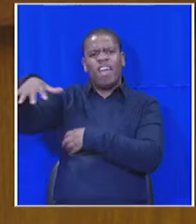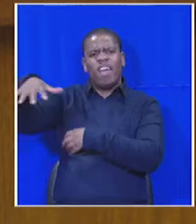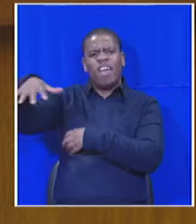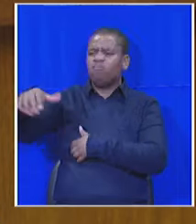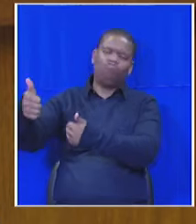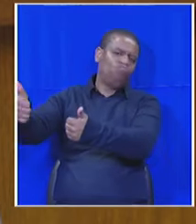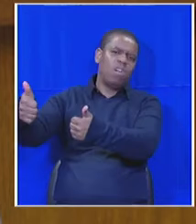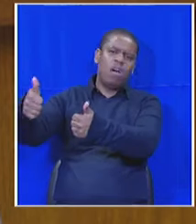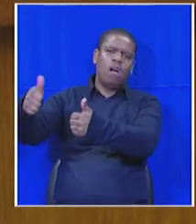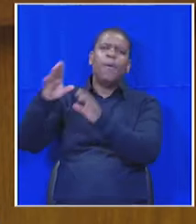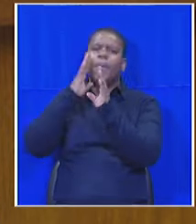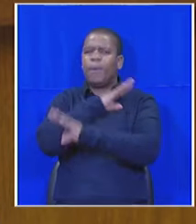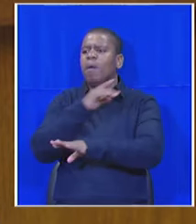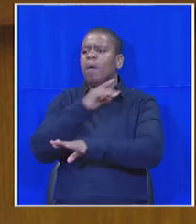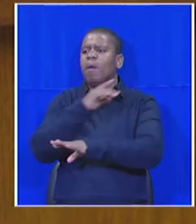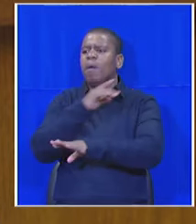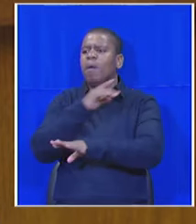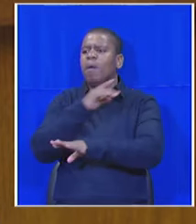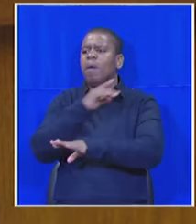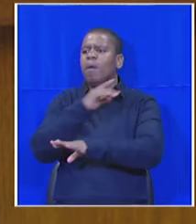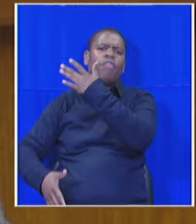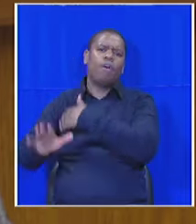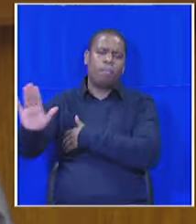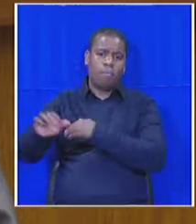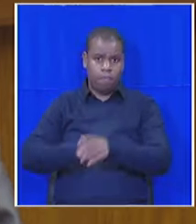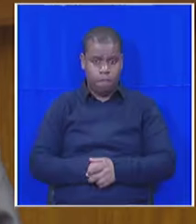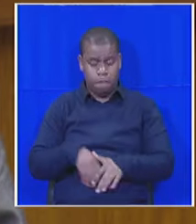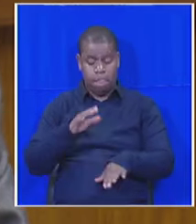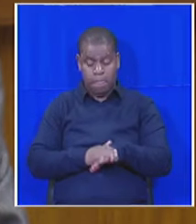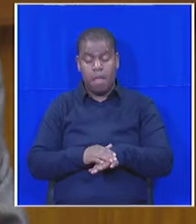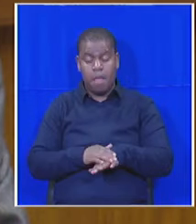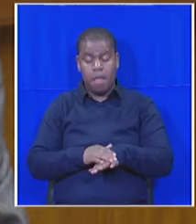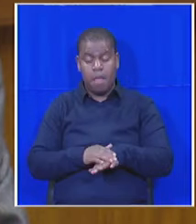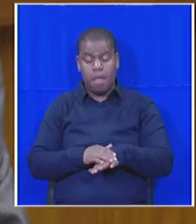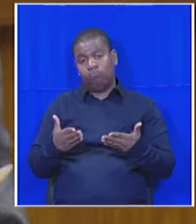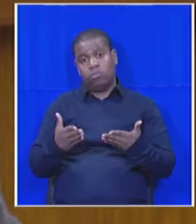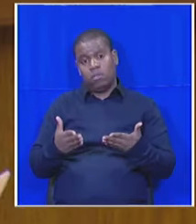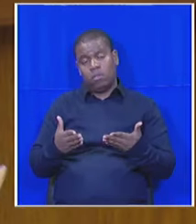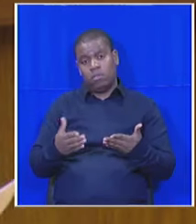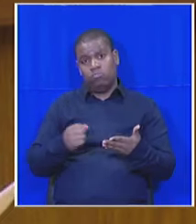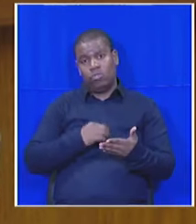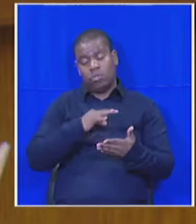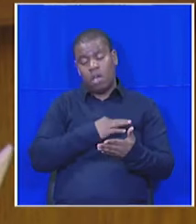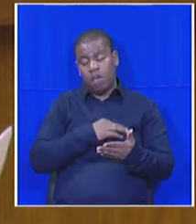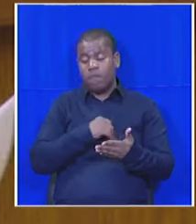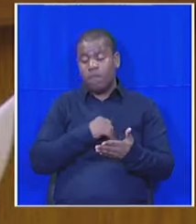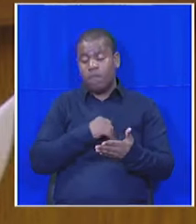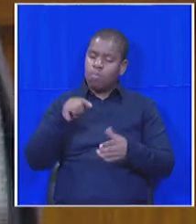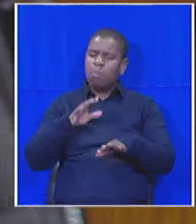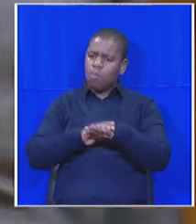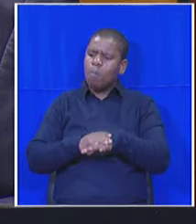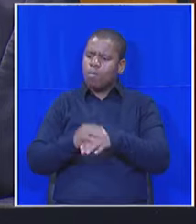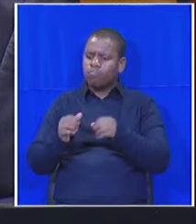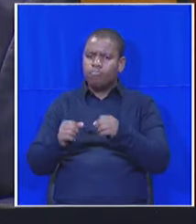greater emphasis ensuring accountability by public servants, and in view of that, the National Freedom Party supports this budget. I